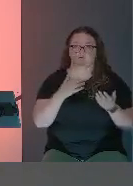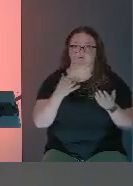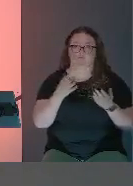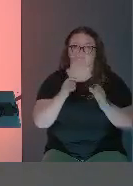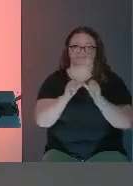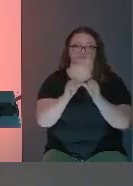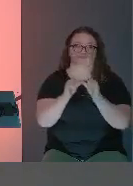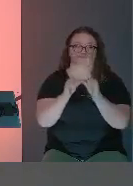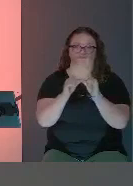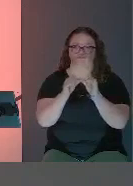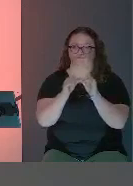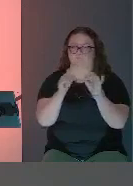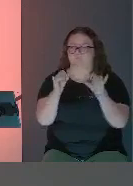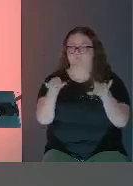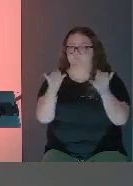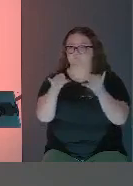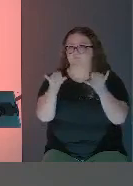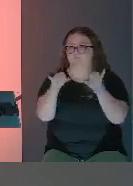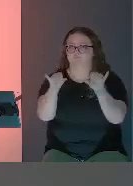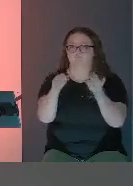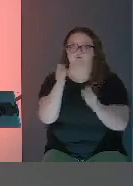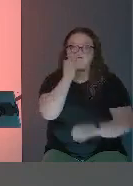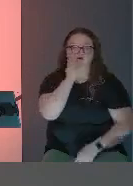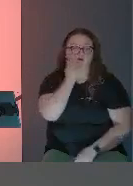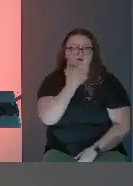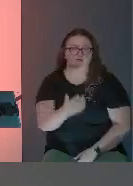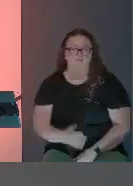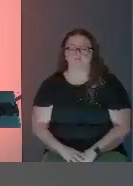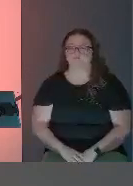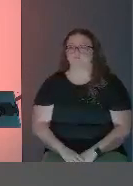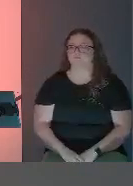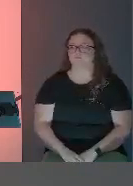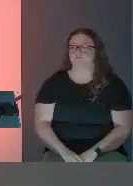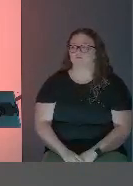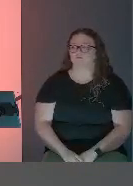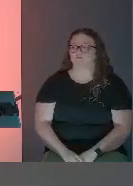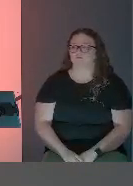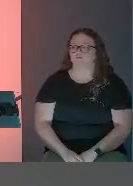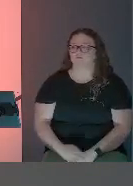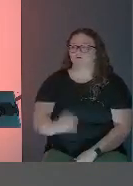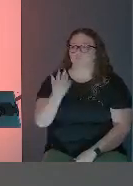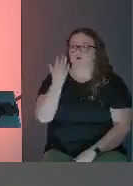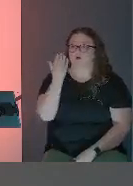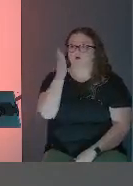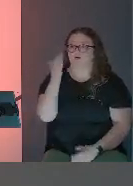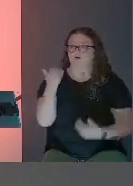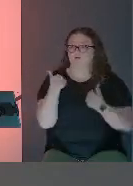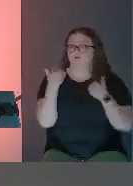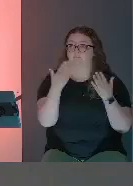as I often refer to it as, huh? For God has a plan and he's got a purpose.